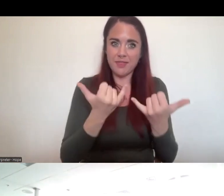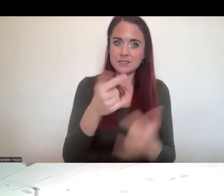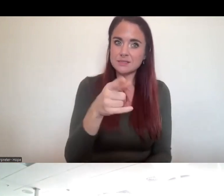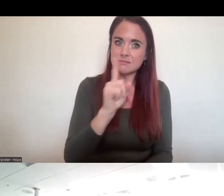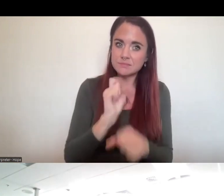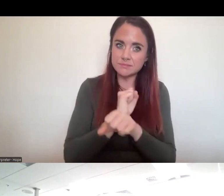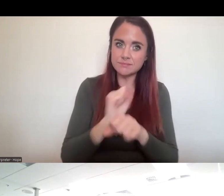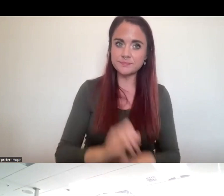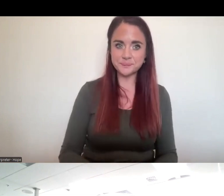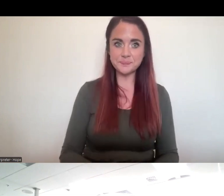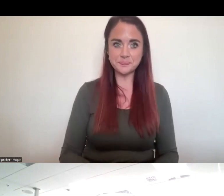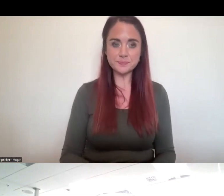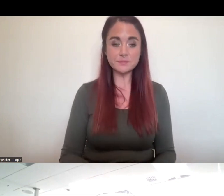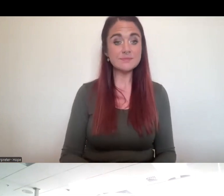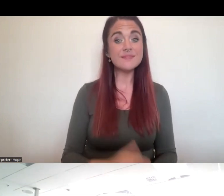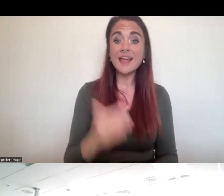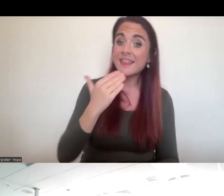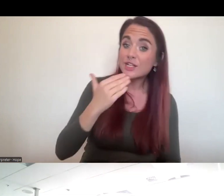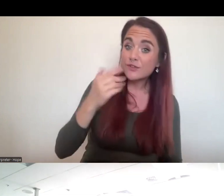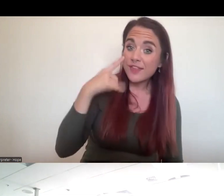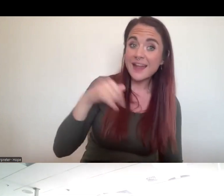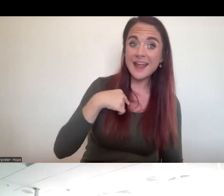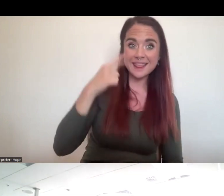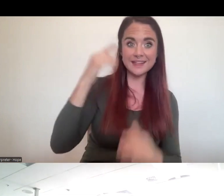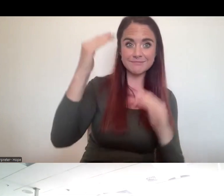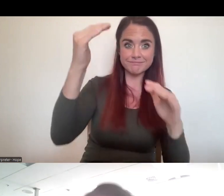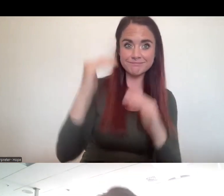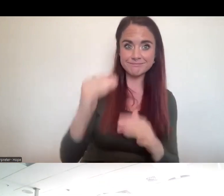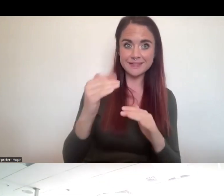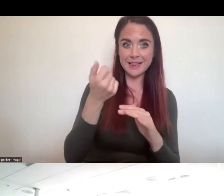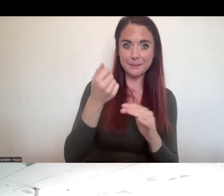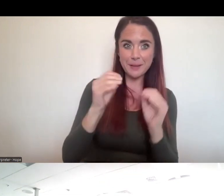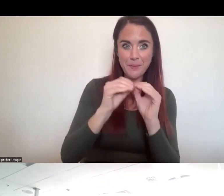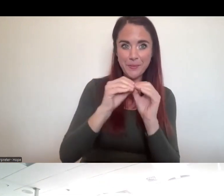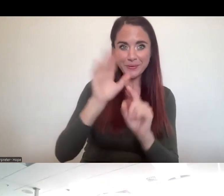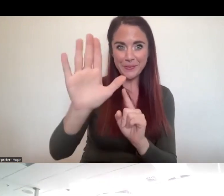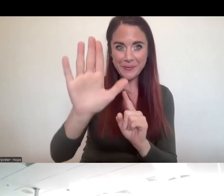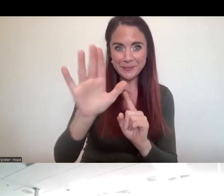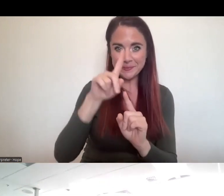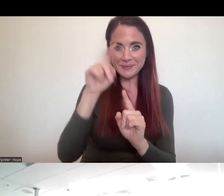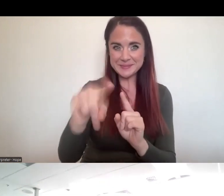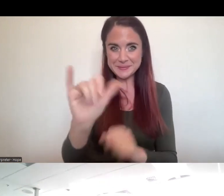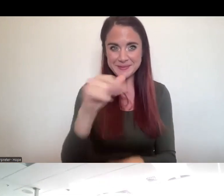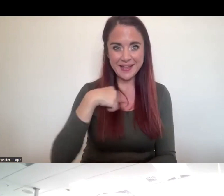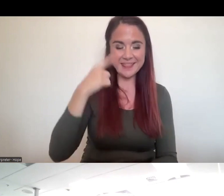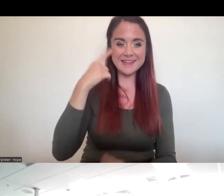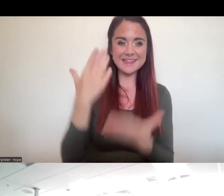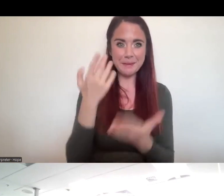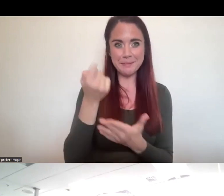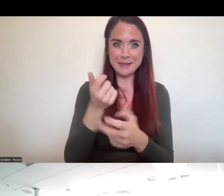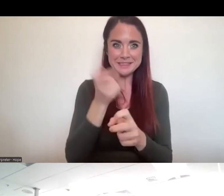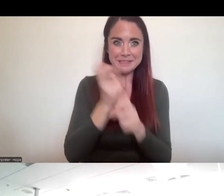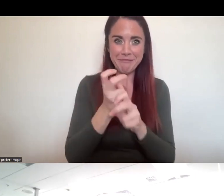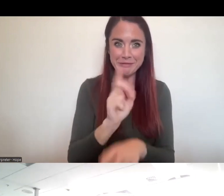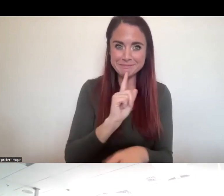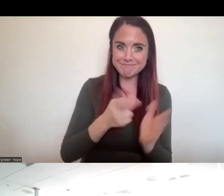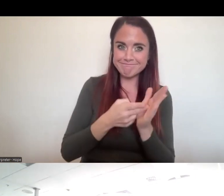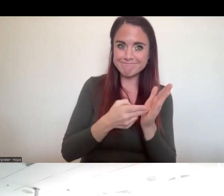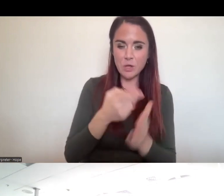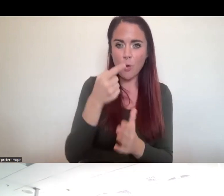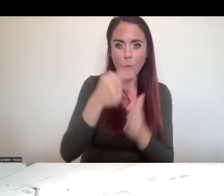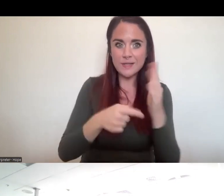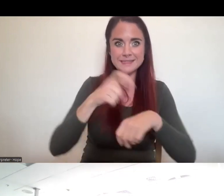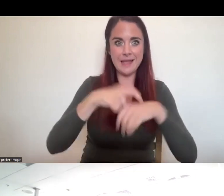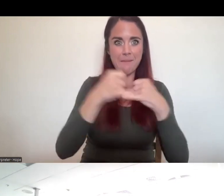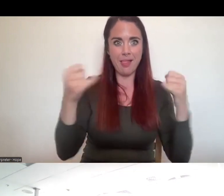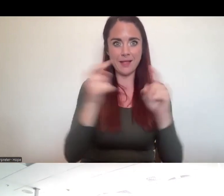Thank you for that. The next one I think also is a little bit more in your direction. I think this might be a little difficult though. What is the timeline